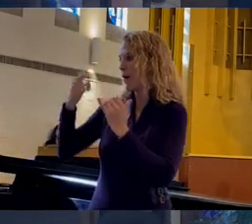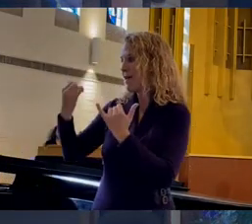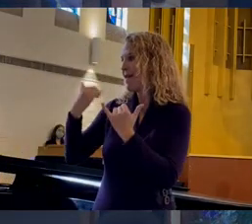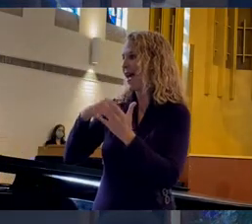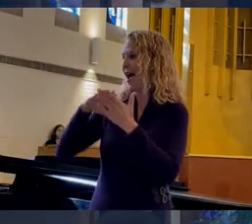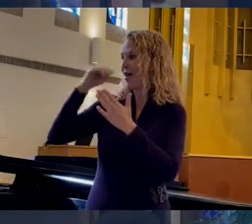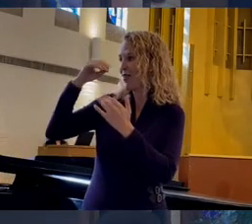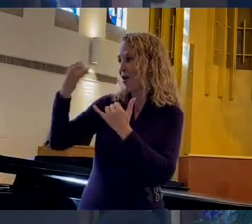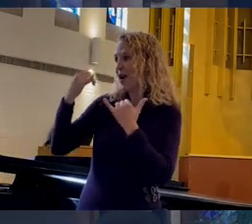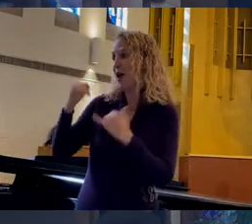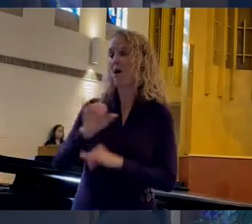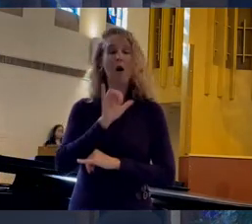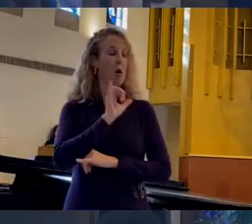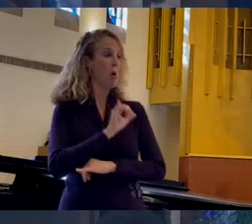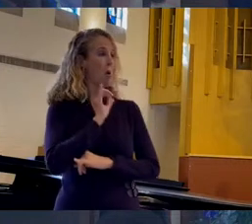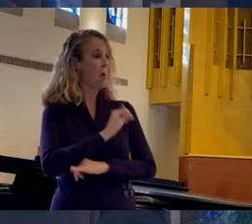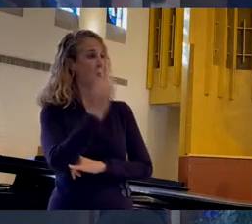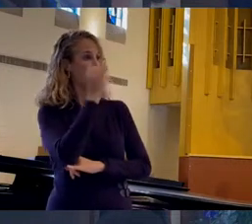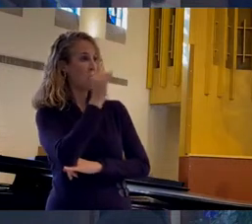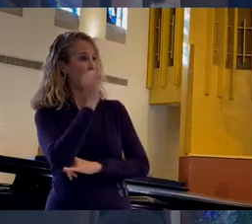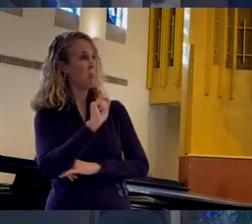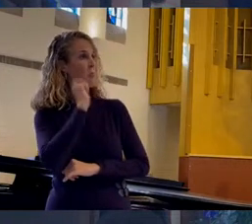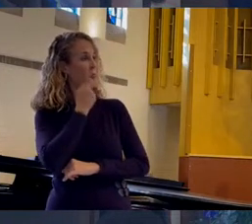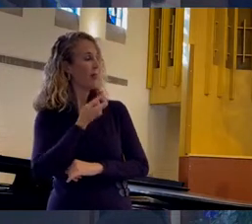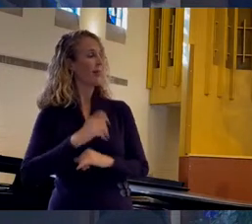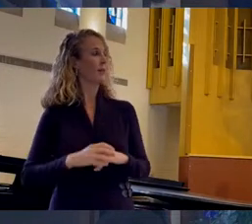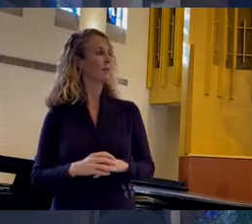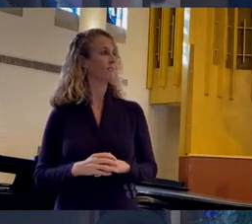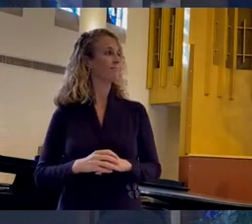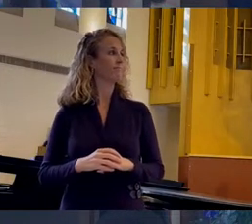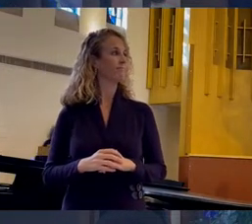or you know what I learned today? And we'd all say, oh, that's really interesting, that's really cool, you know?